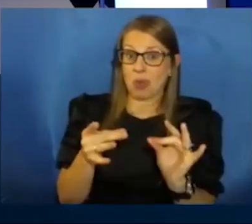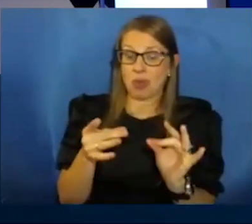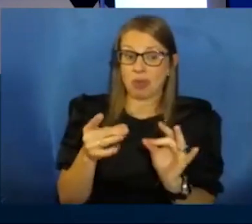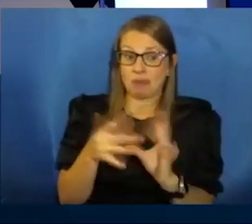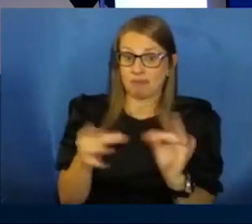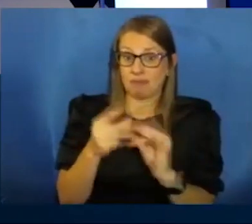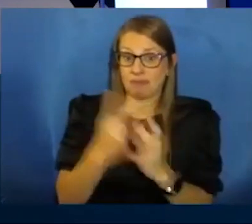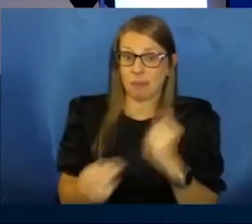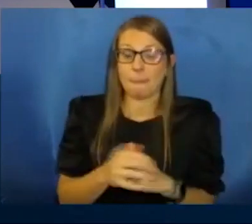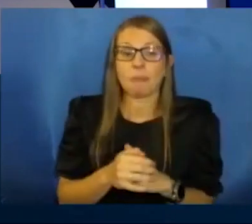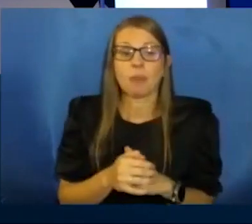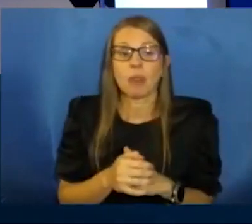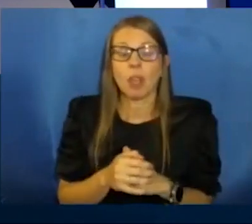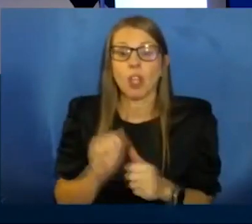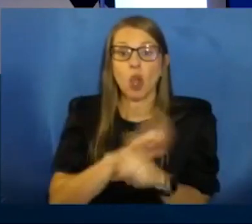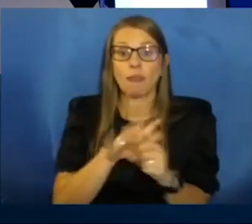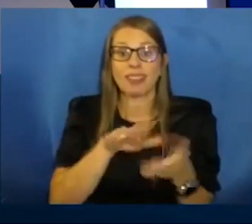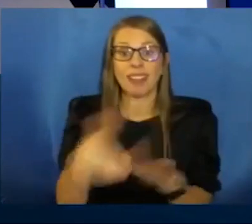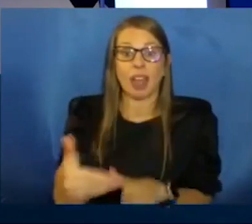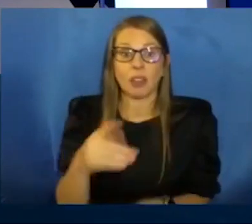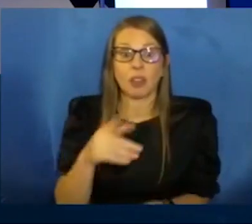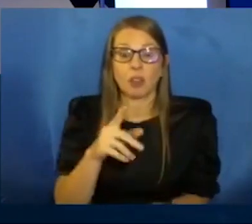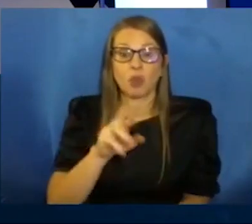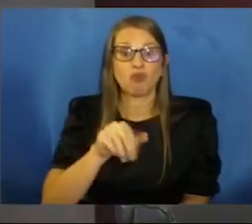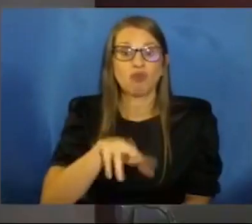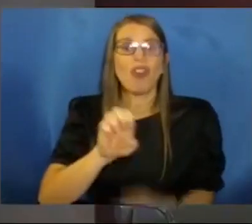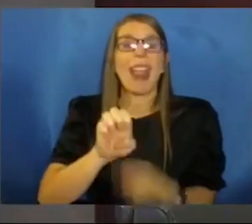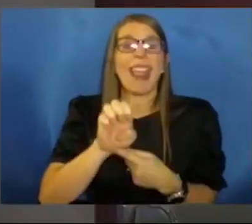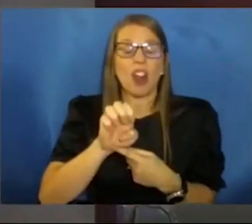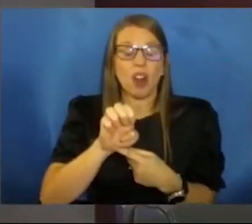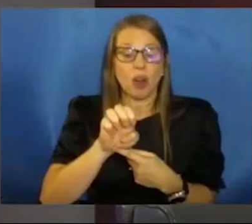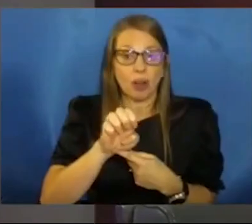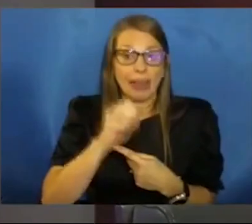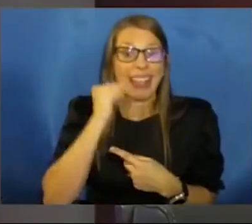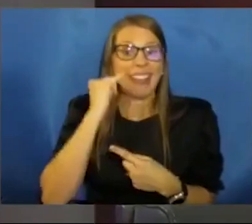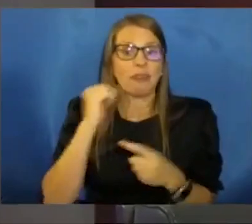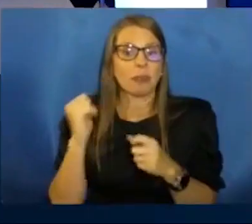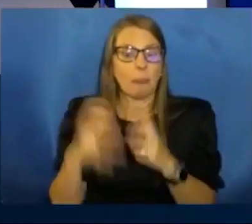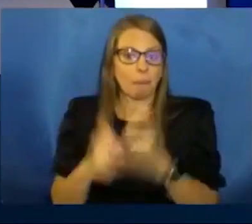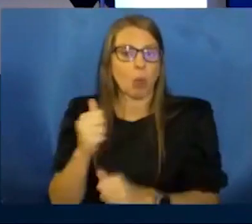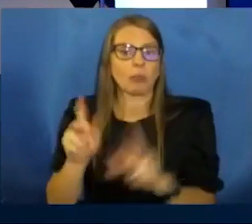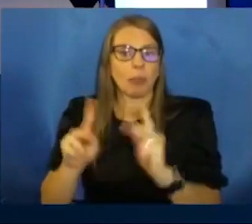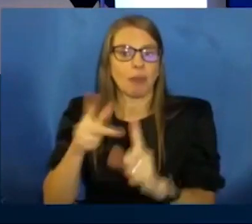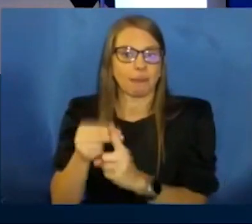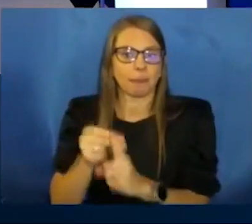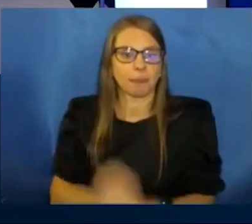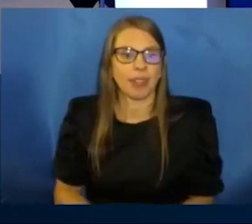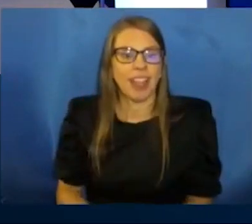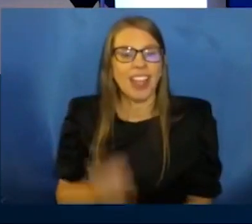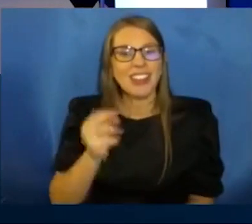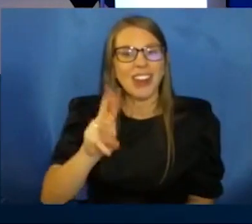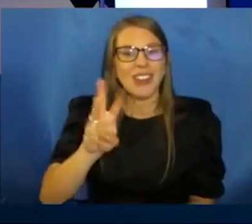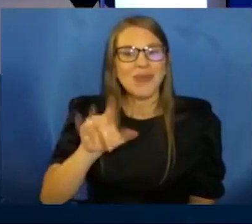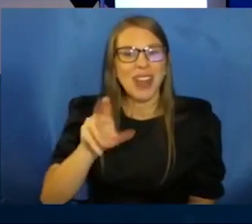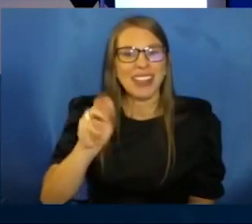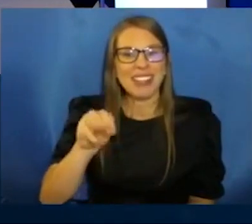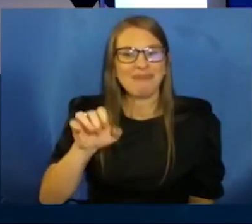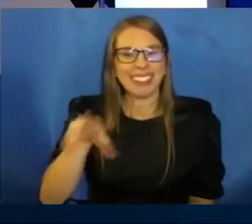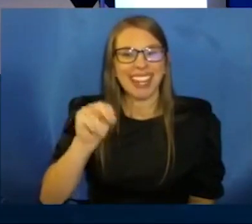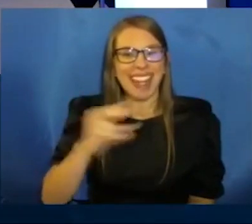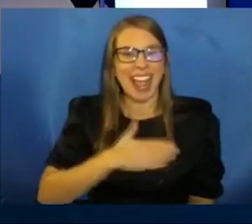have heard, find it hard to treat because they are overwhelmed with COVID-19. If you are otherwise needing a ventilator for some other